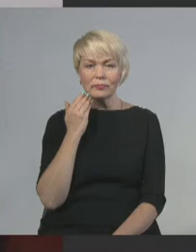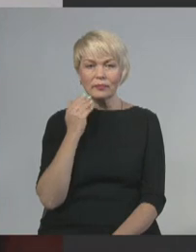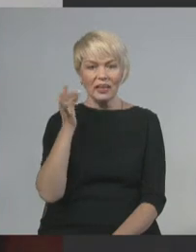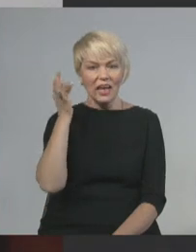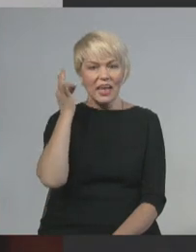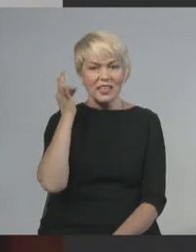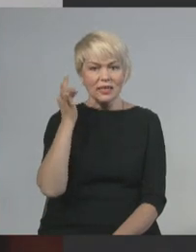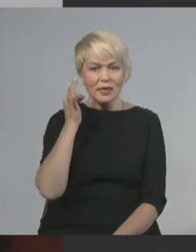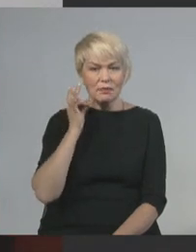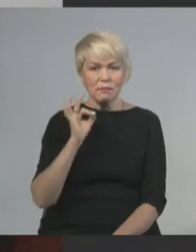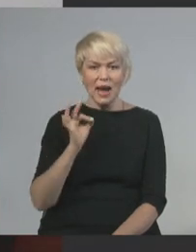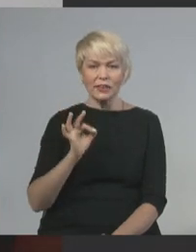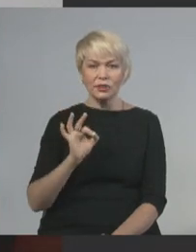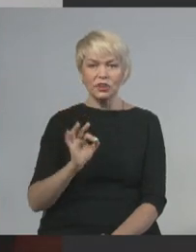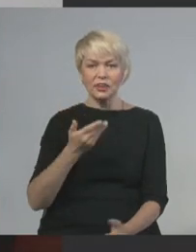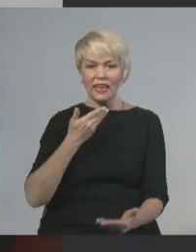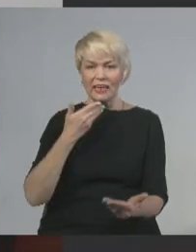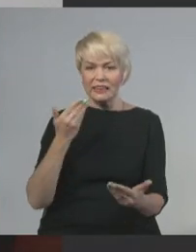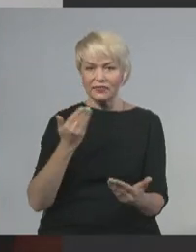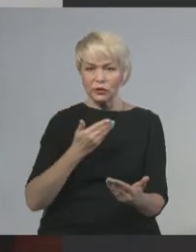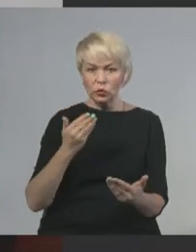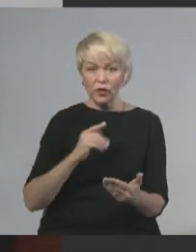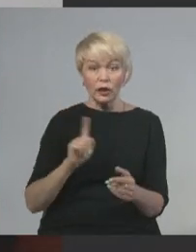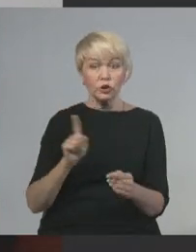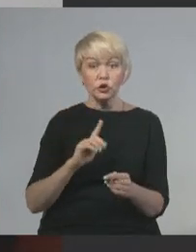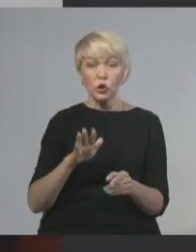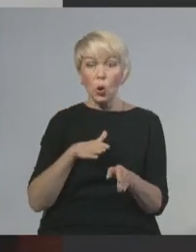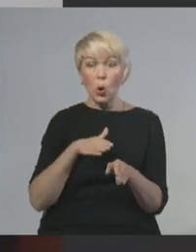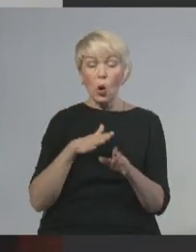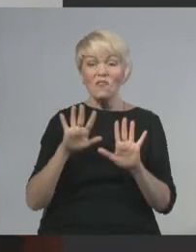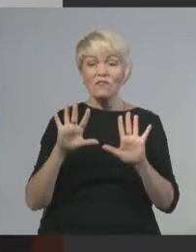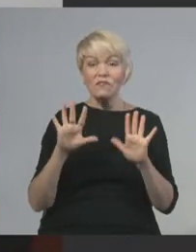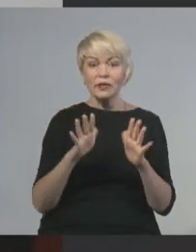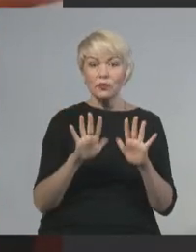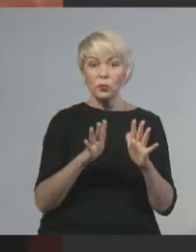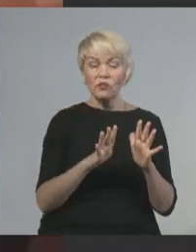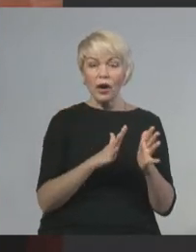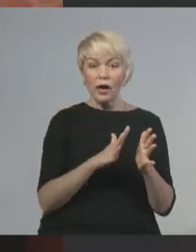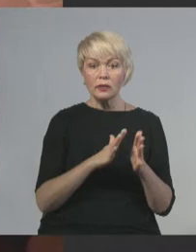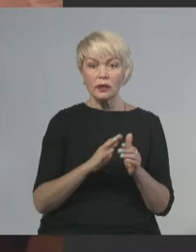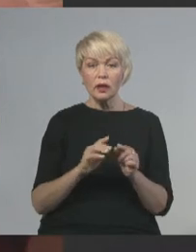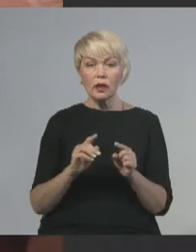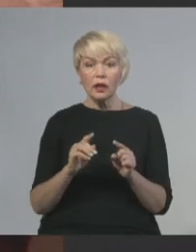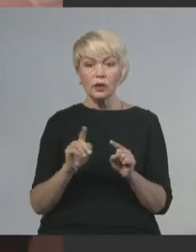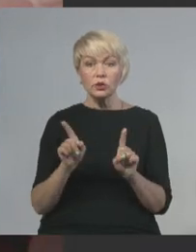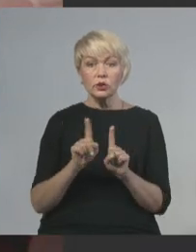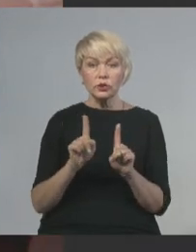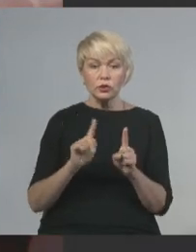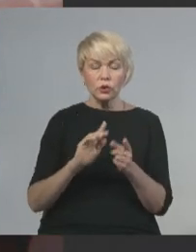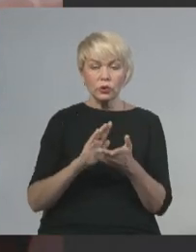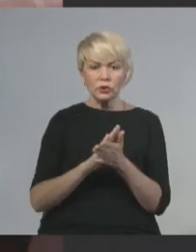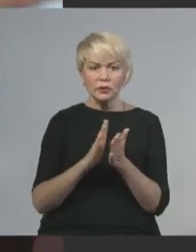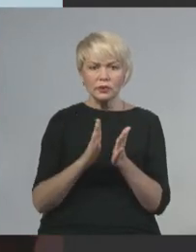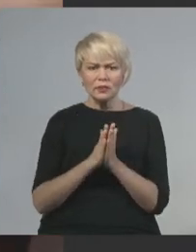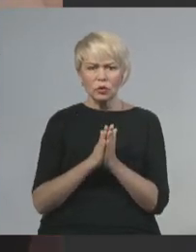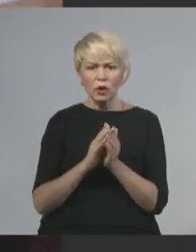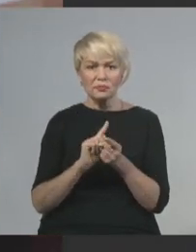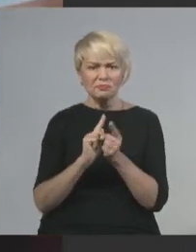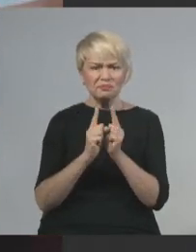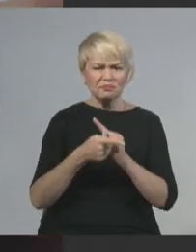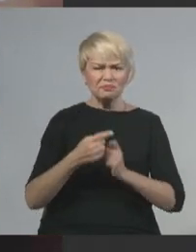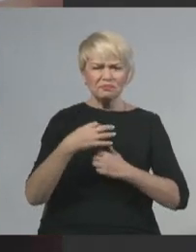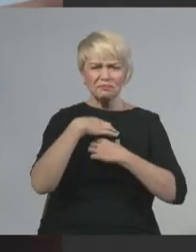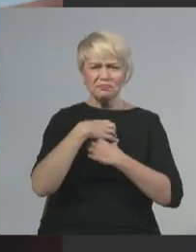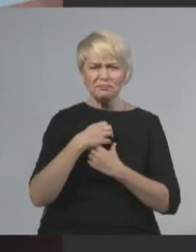retirement homes for example and situation where it was very dramatic and what was happening hospital what the